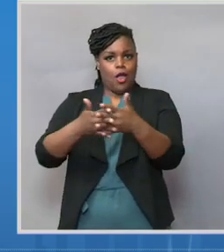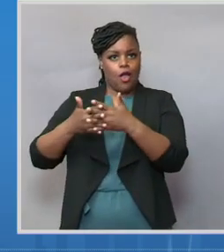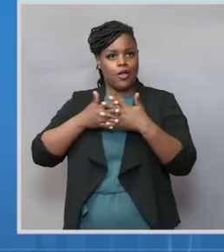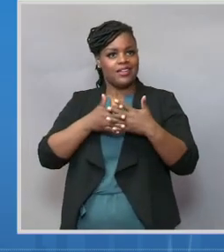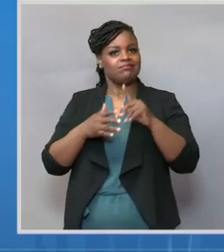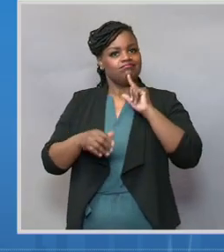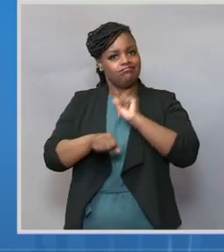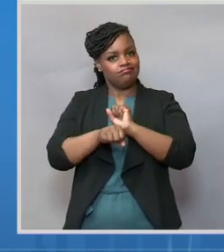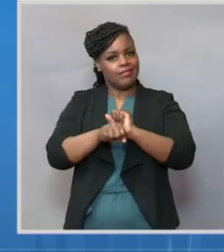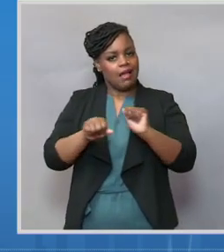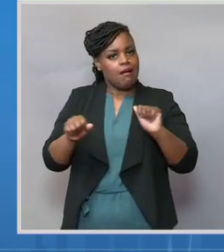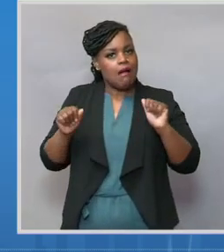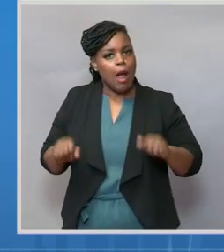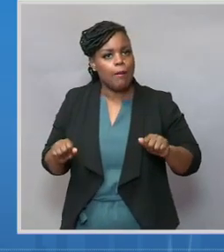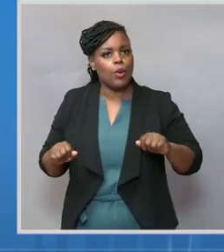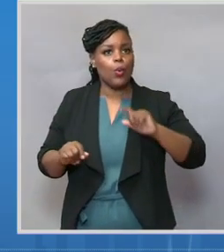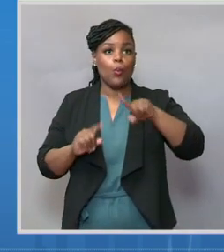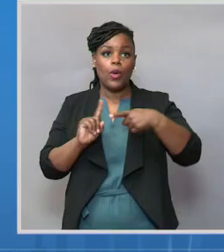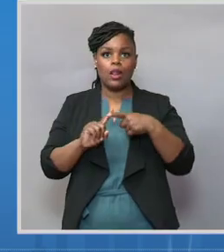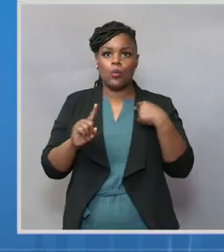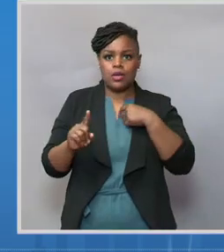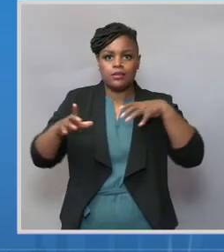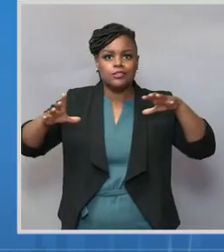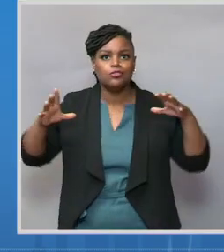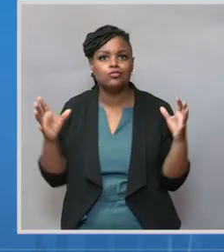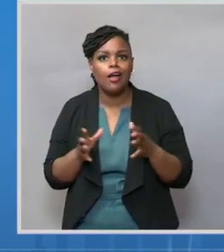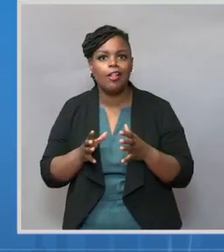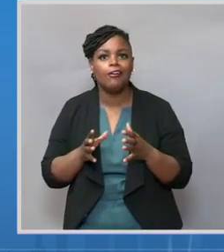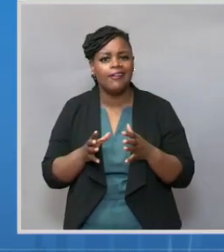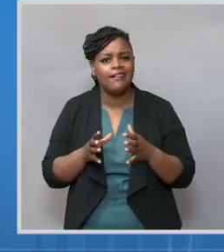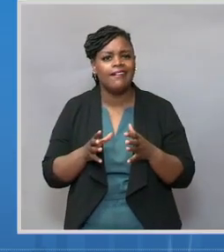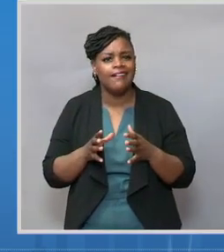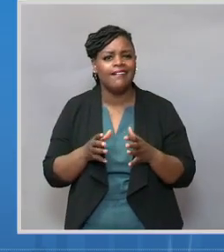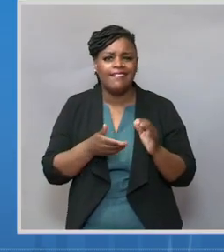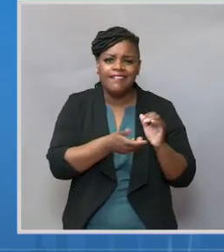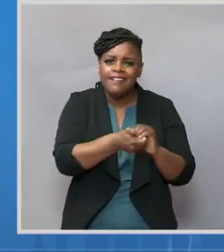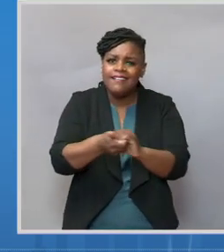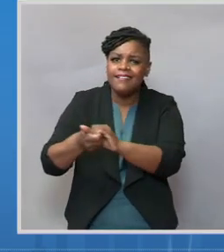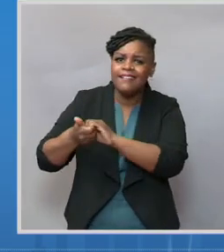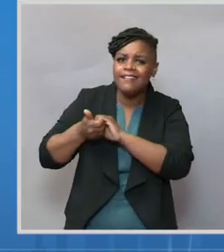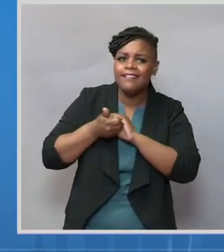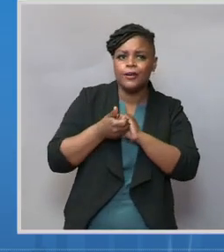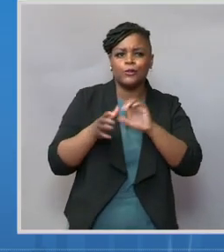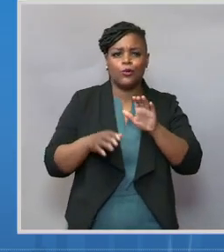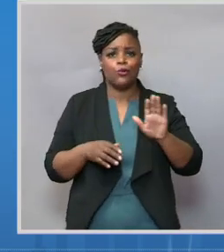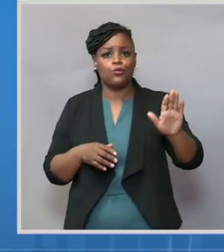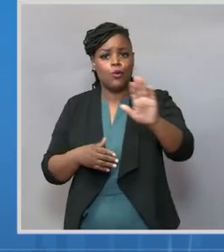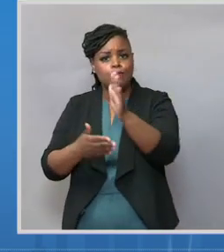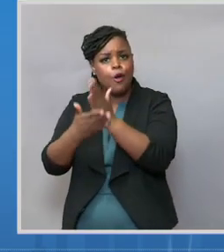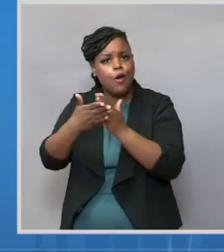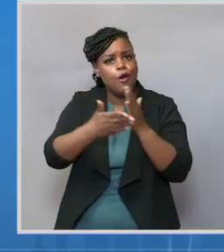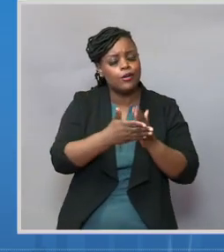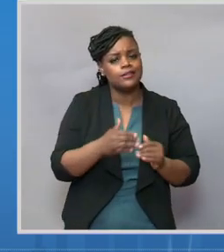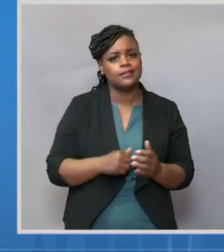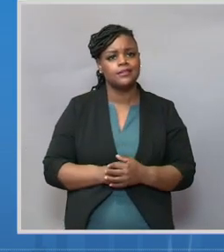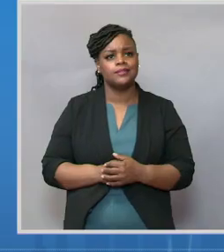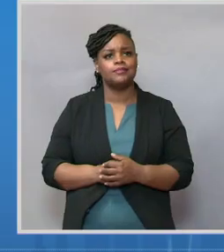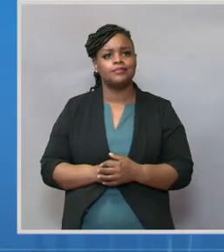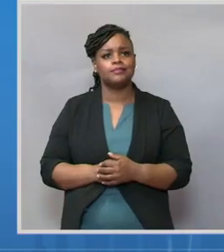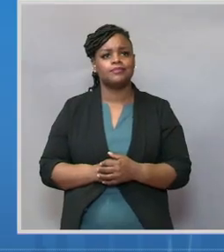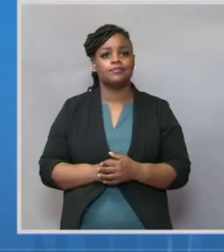come together and all of us do our part. With that, let me turn it over to Dr. Walensky. Dr.